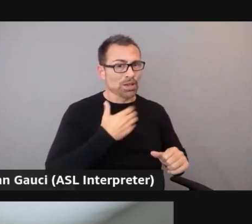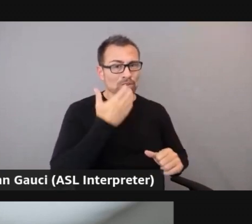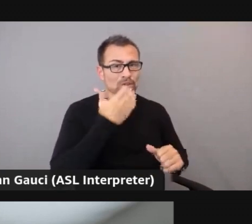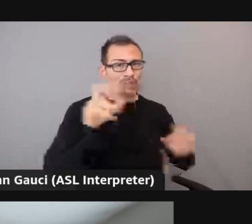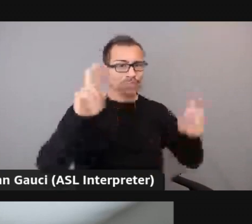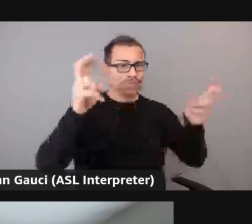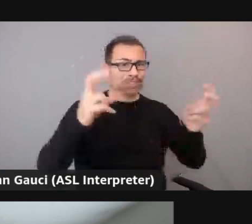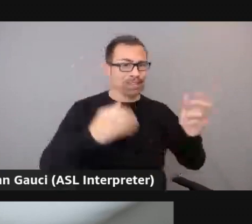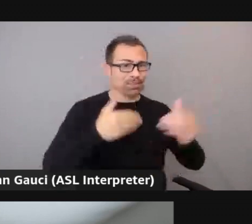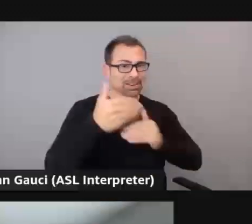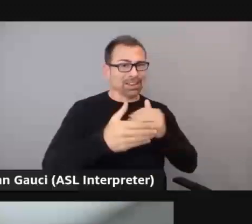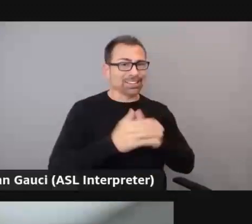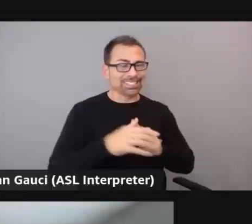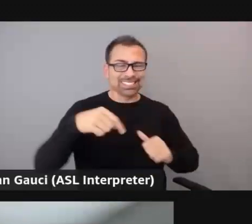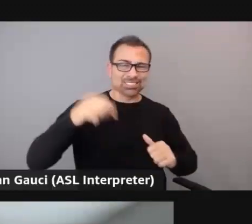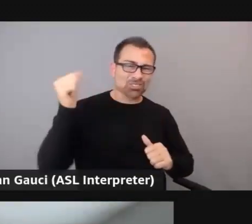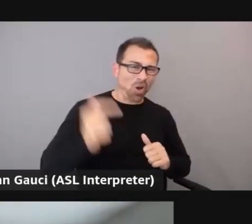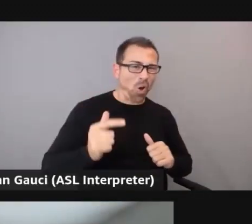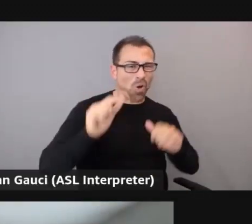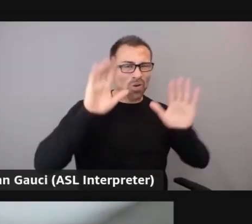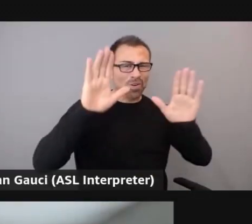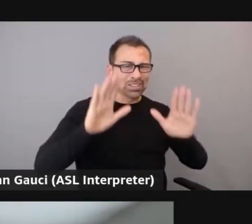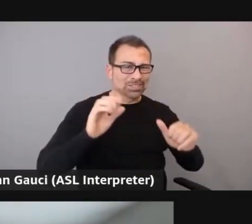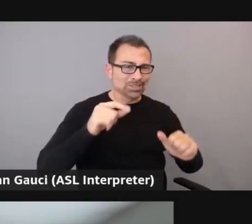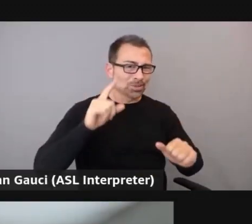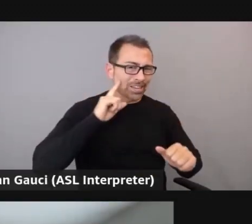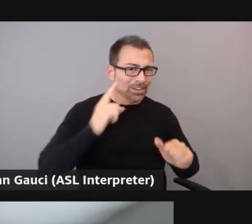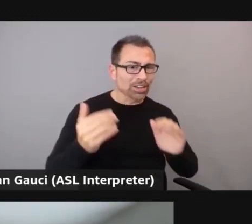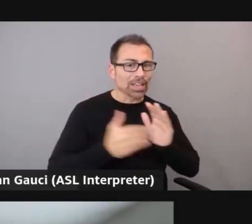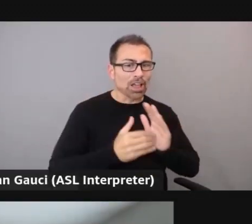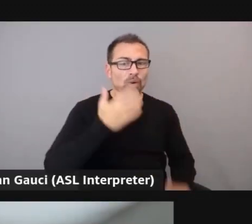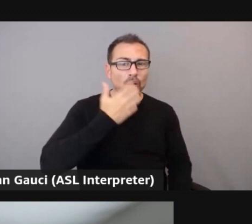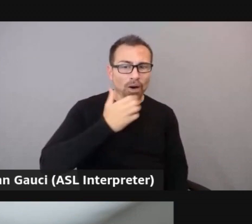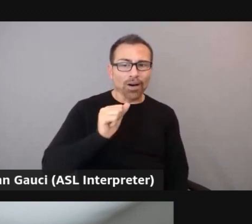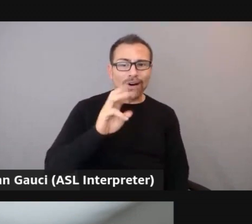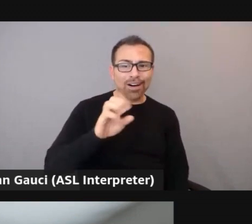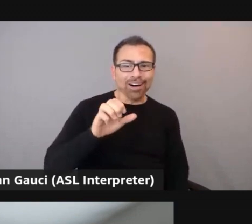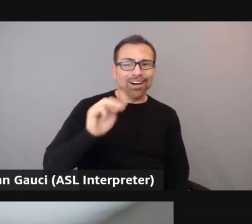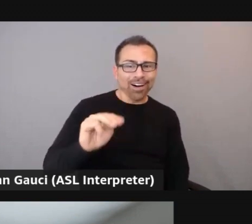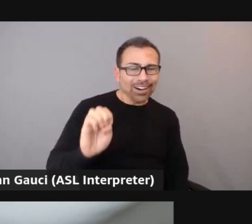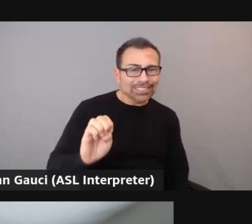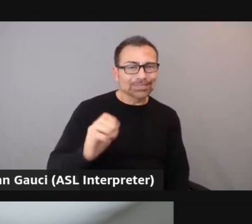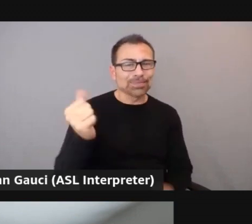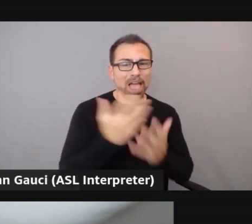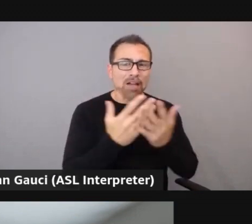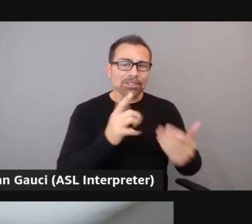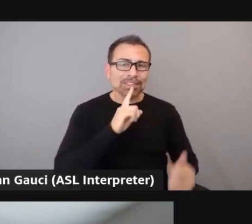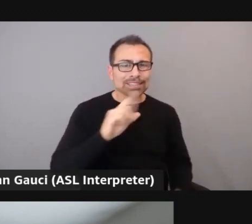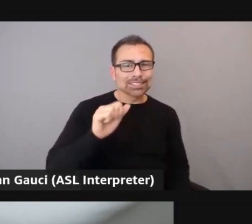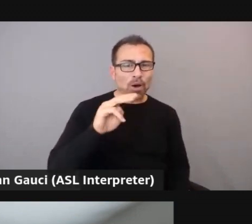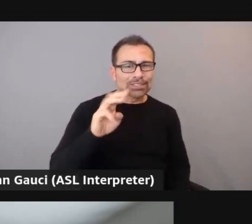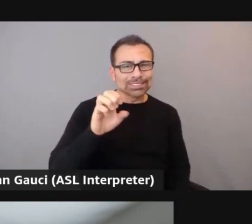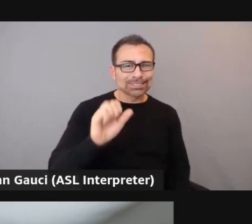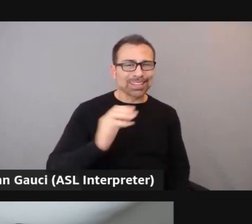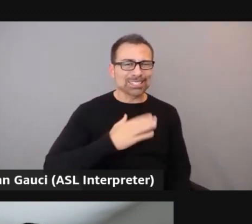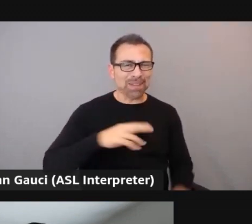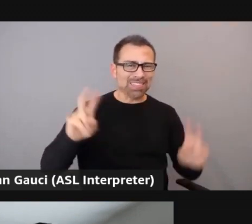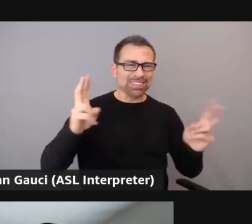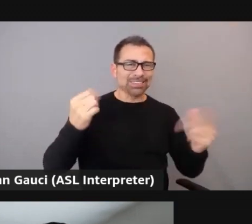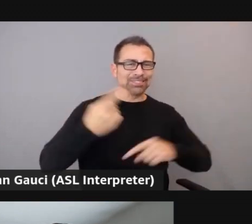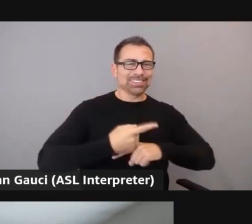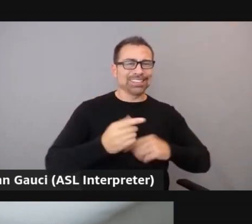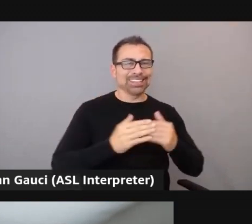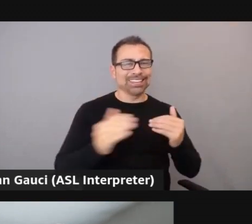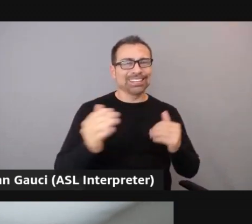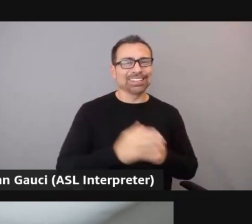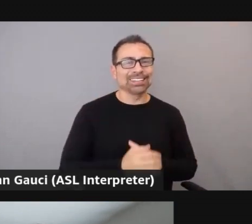up again. These are all awesome. You're going to hear, that's going to be the theme of Kyle today, is everything is awesome. The